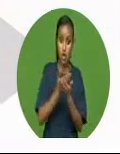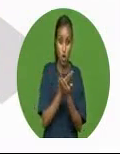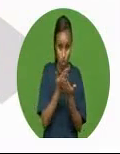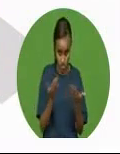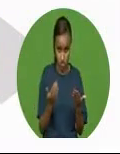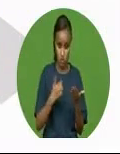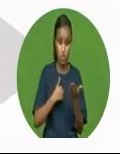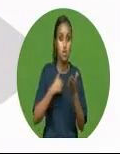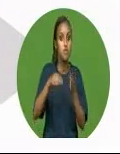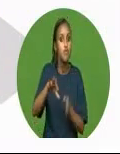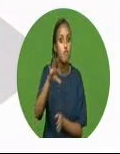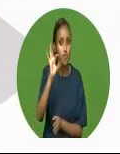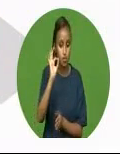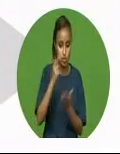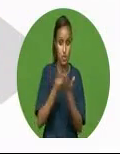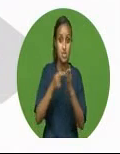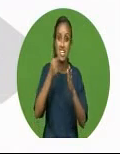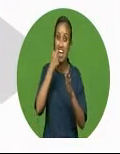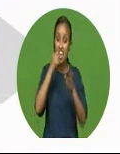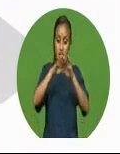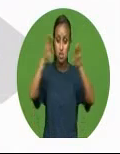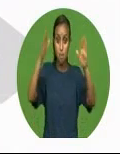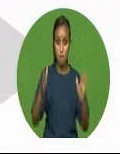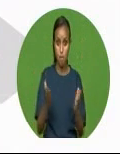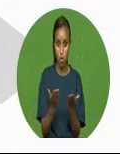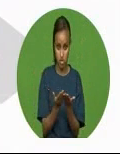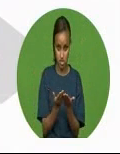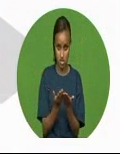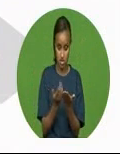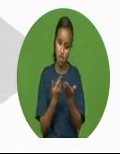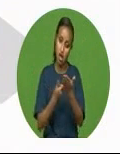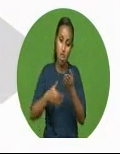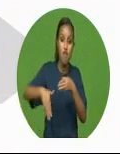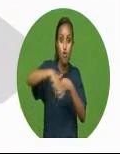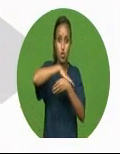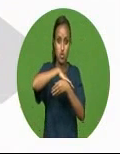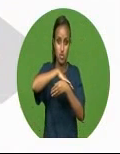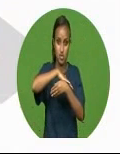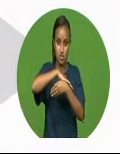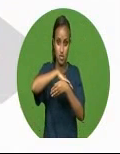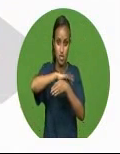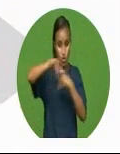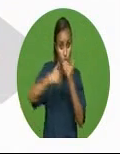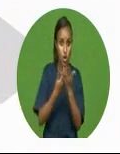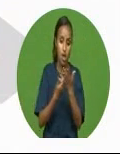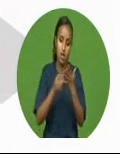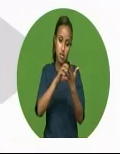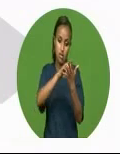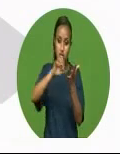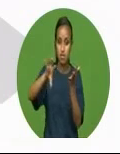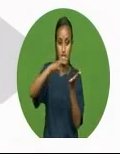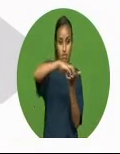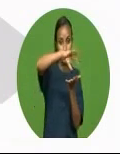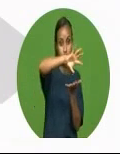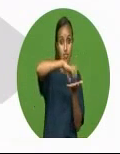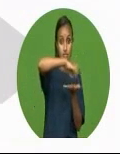the object will be found when the glass box is unfolded totally and stretched on a